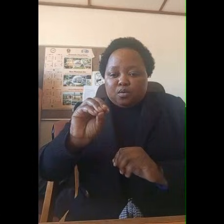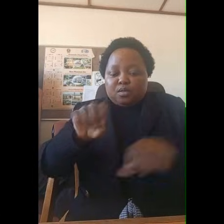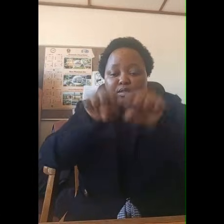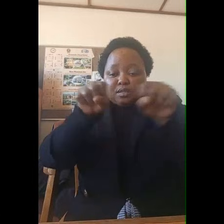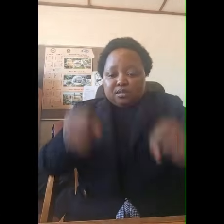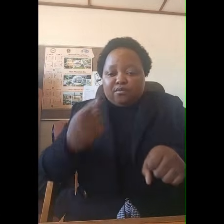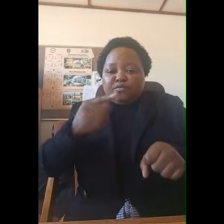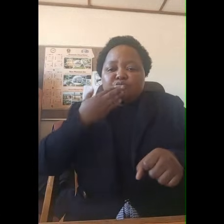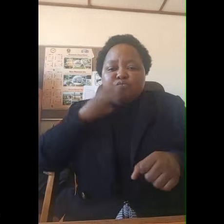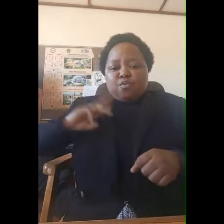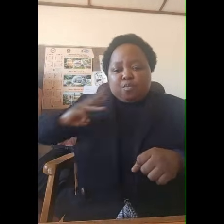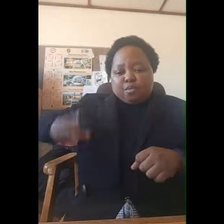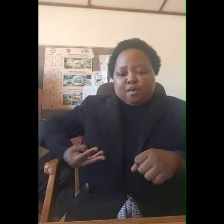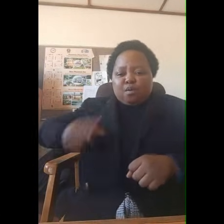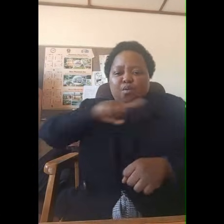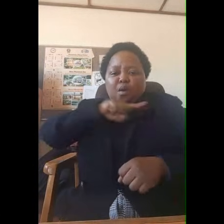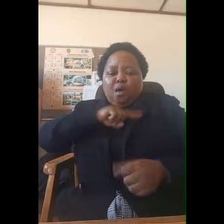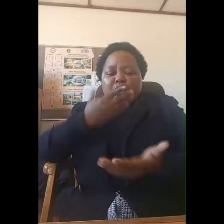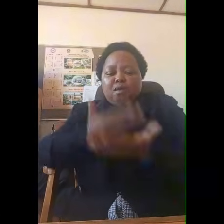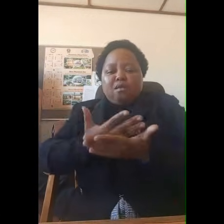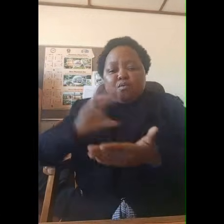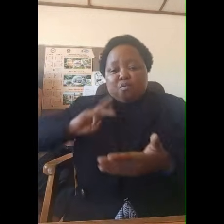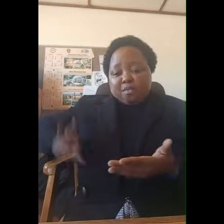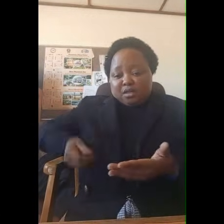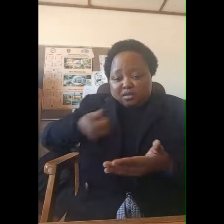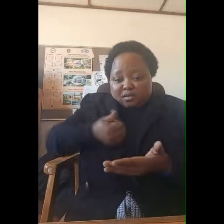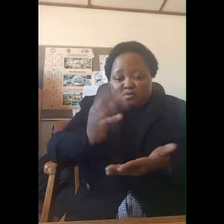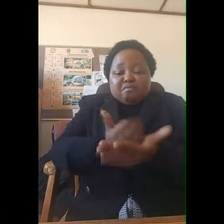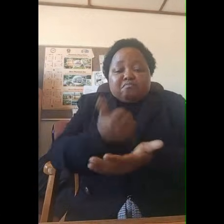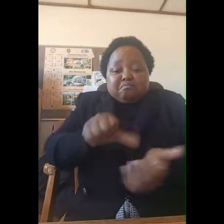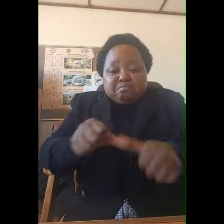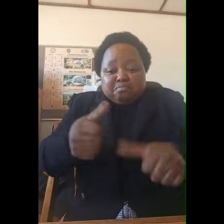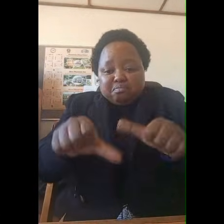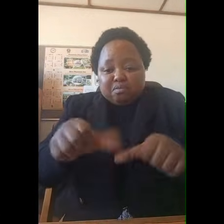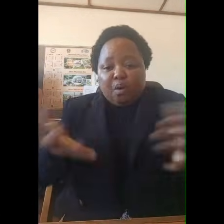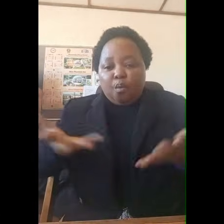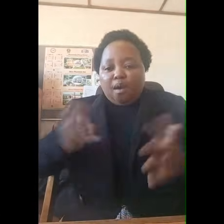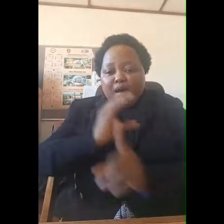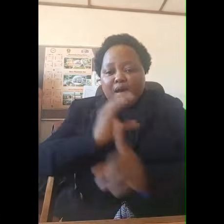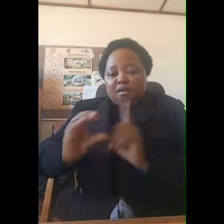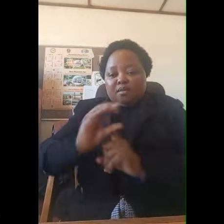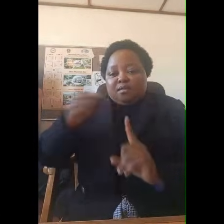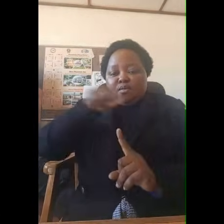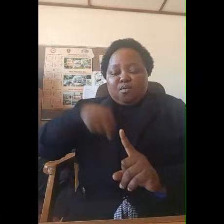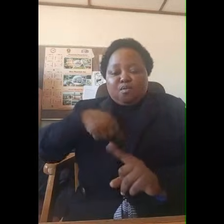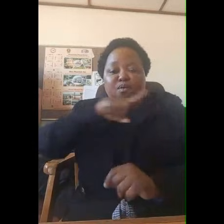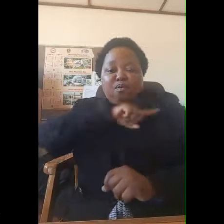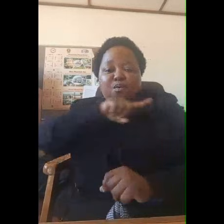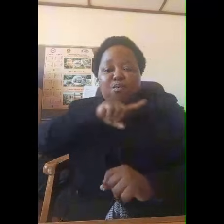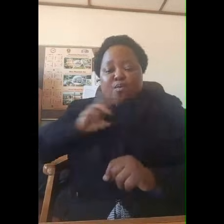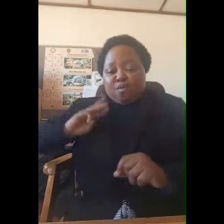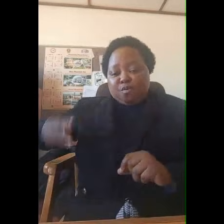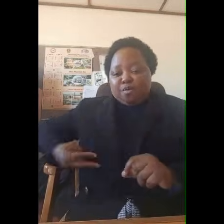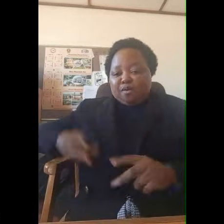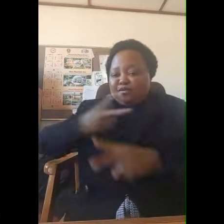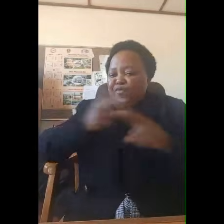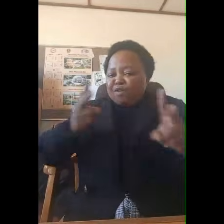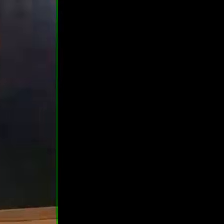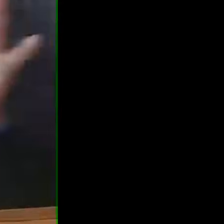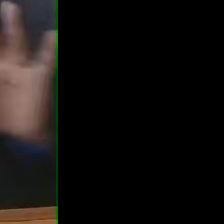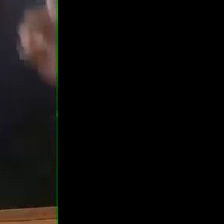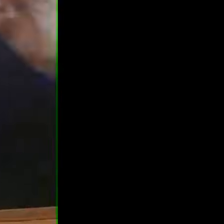women take their place in our culture. Women are quite an important